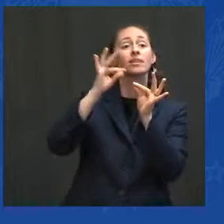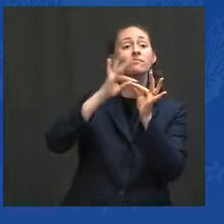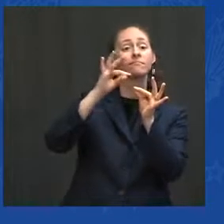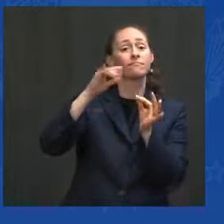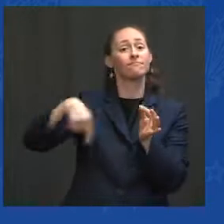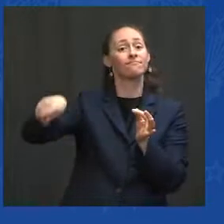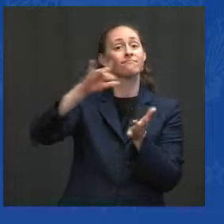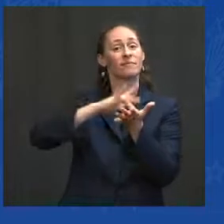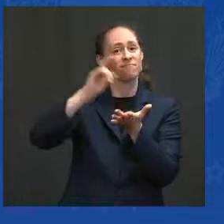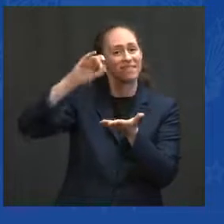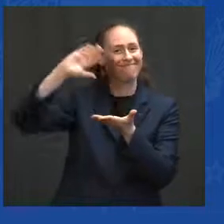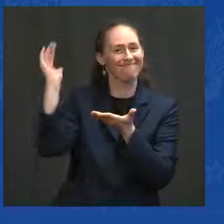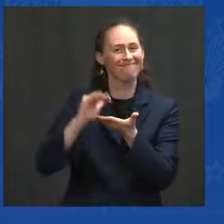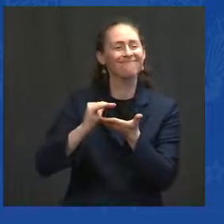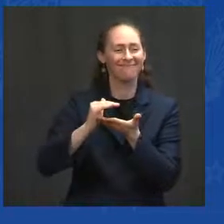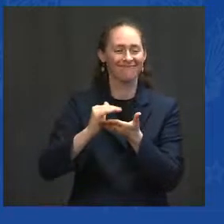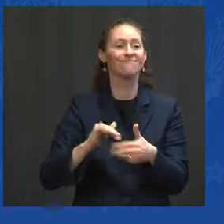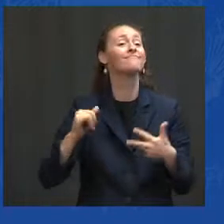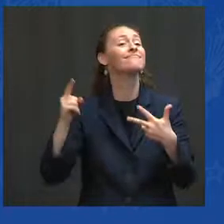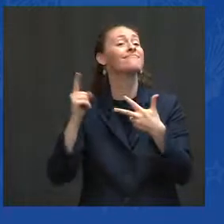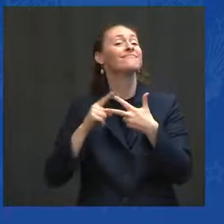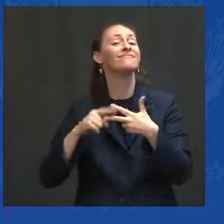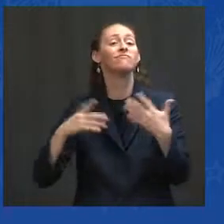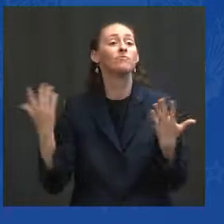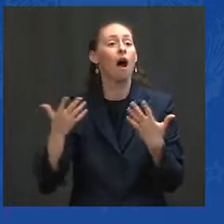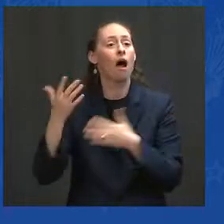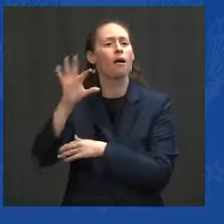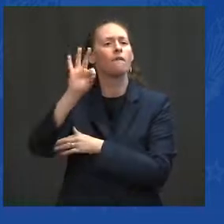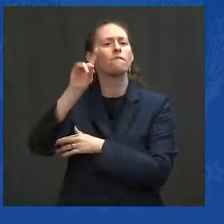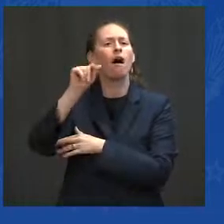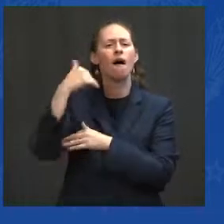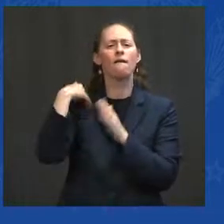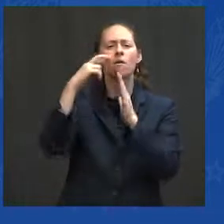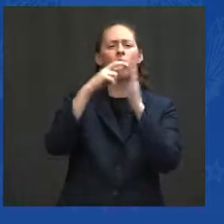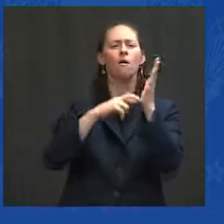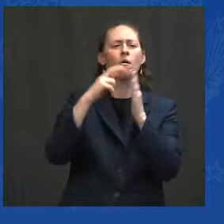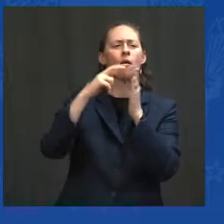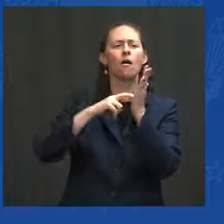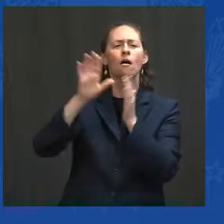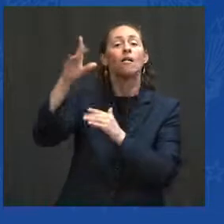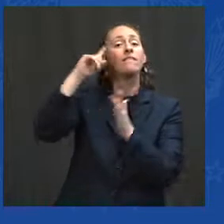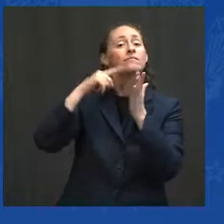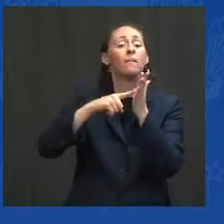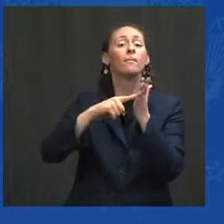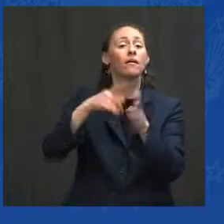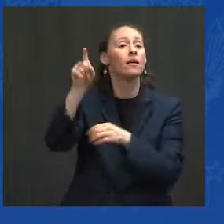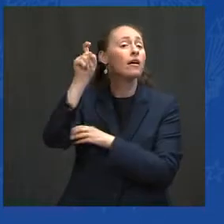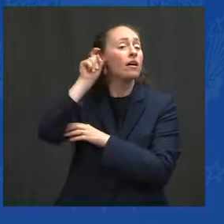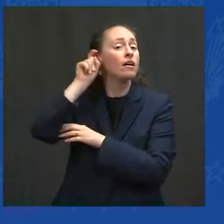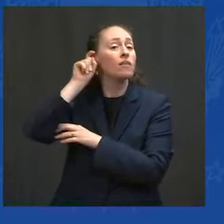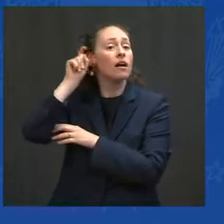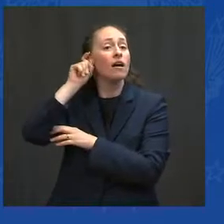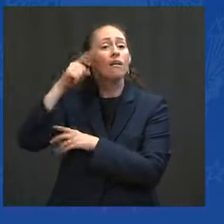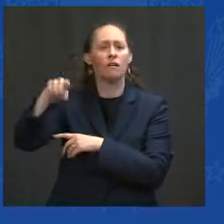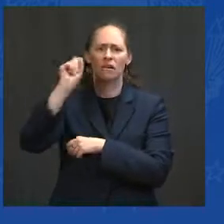Second, the FDA is going to issue rules so that hearing aids can be sold over the counter.